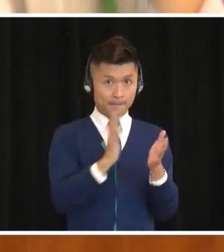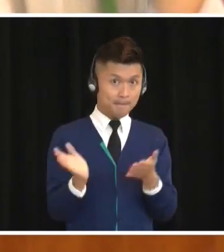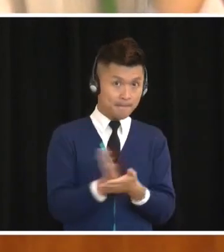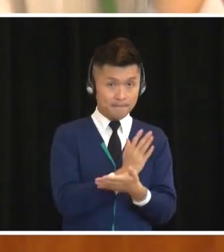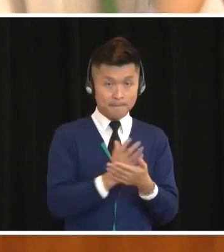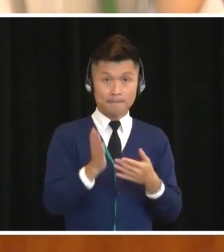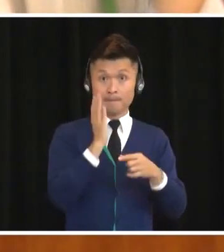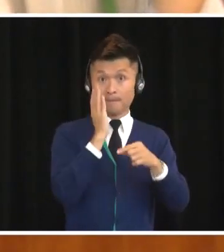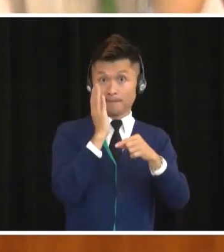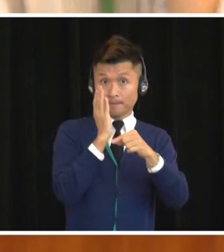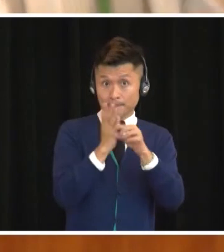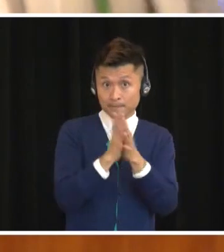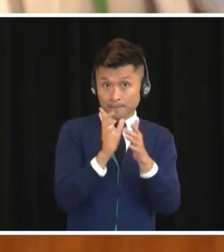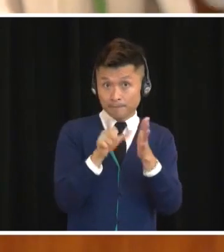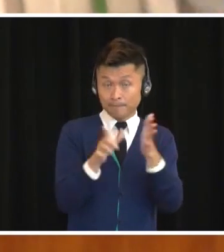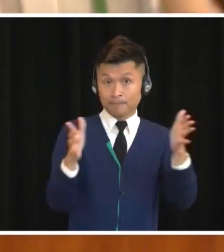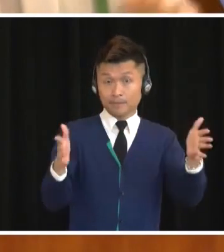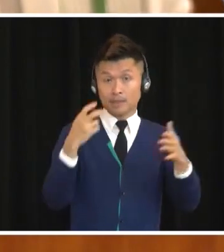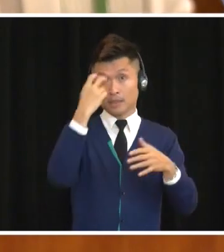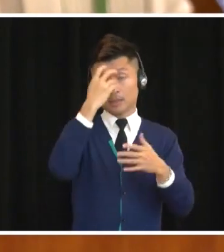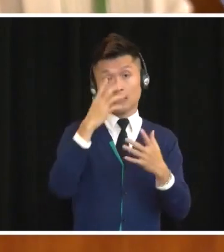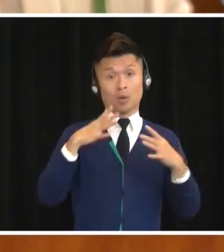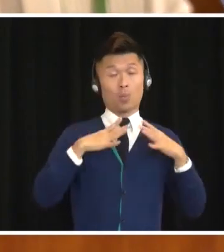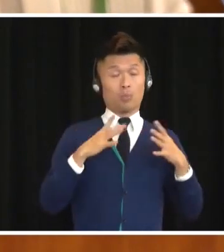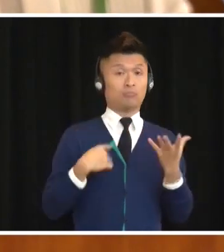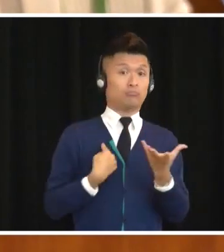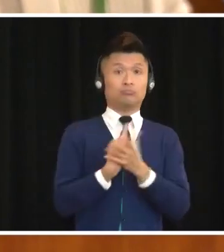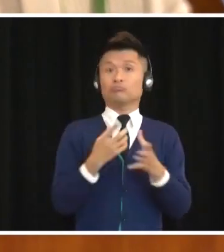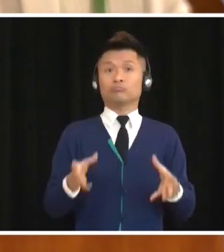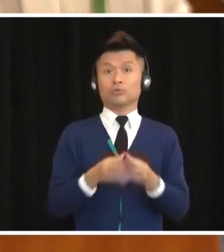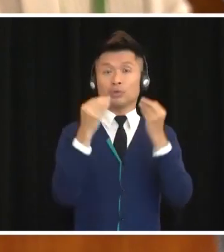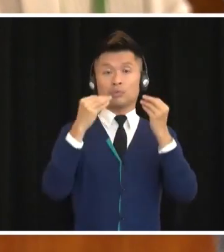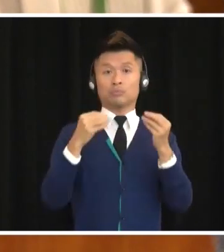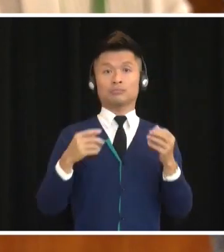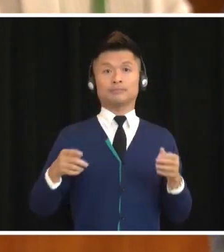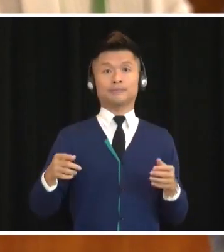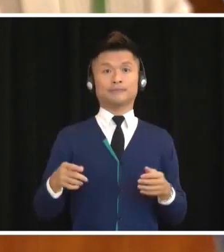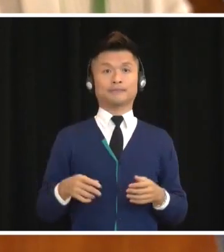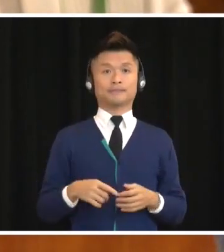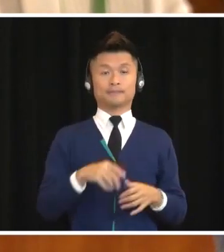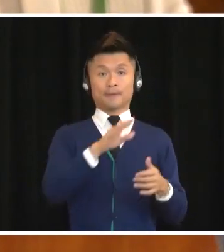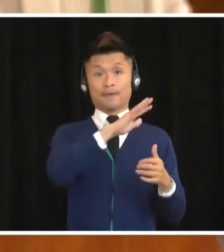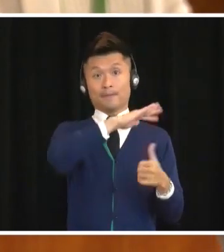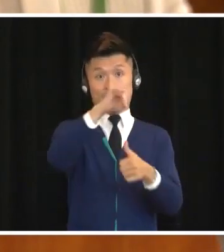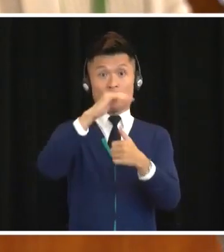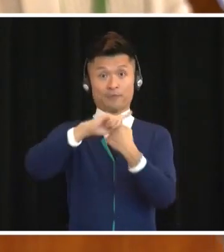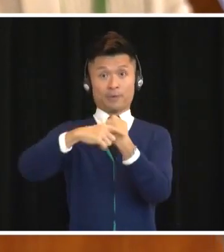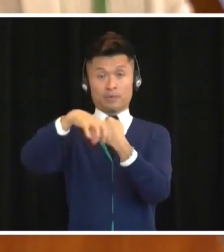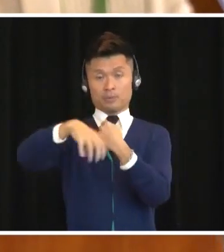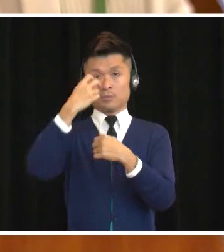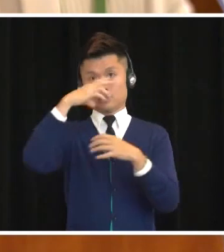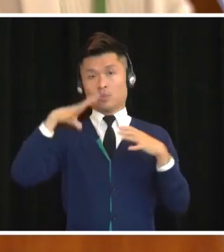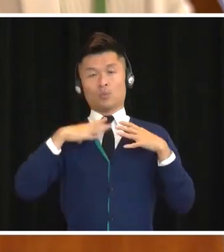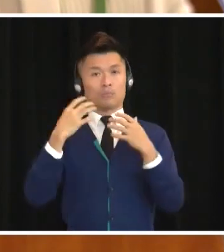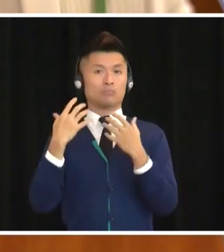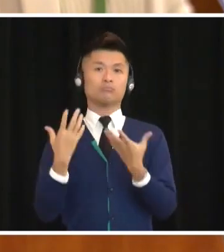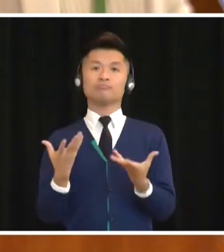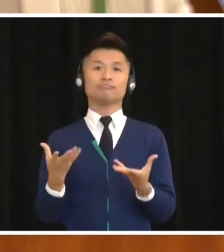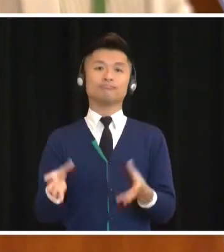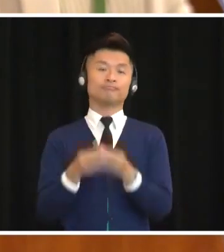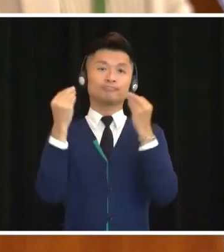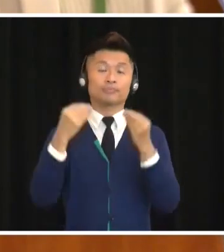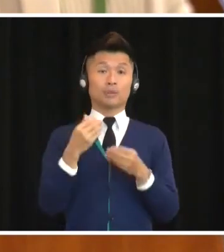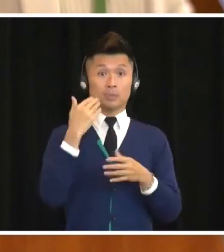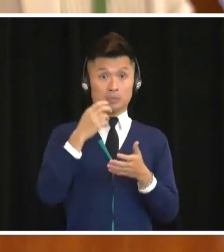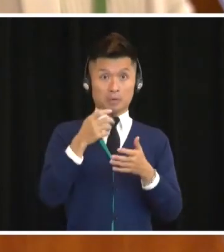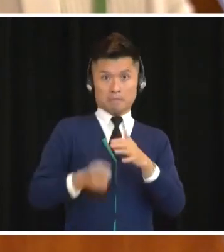the Juvenile Delinquency Act, there's no involvement of prosecutors. There's no